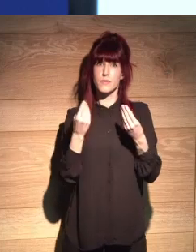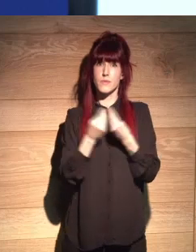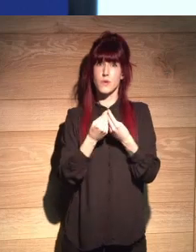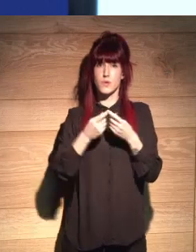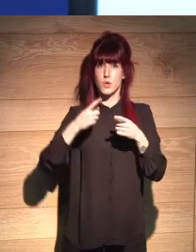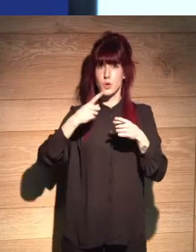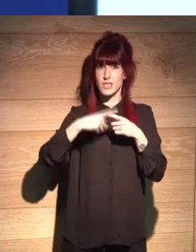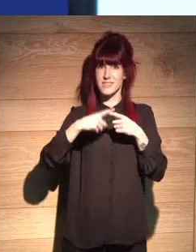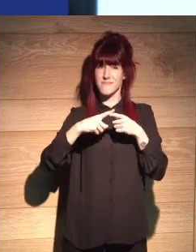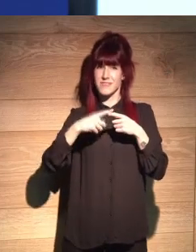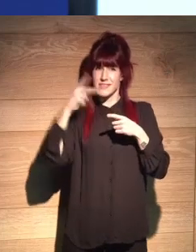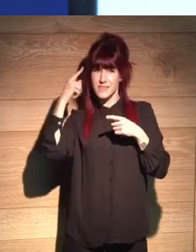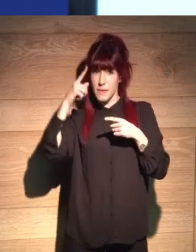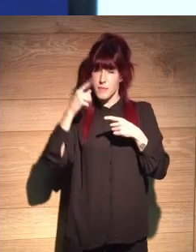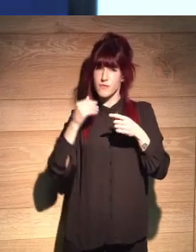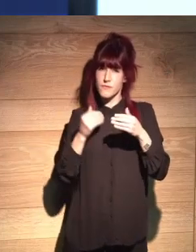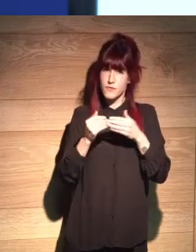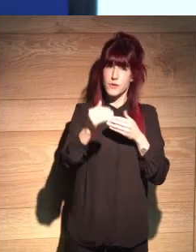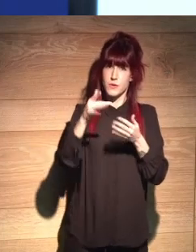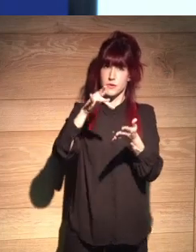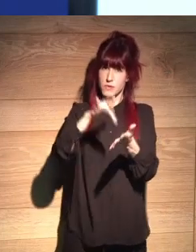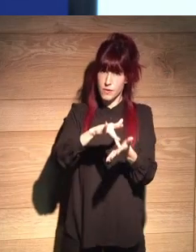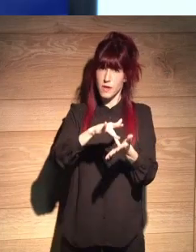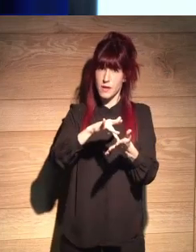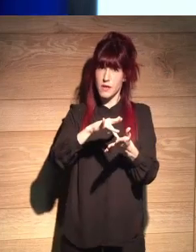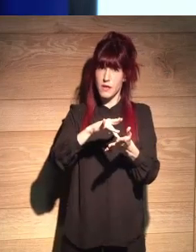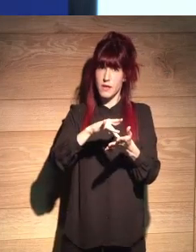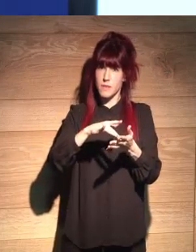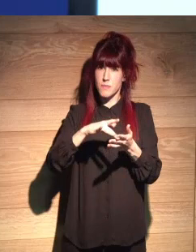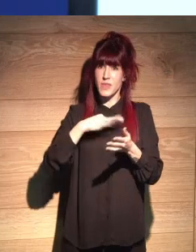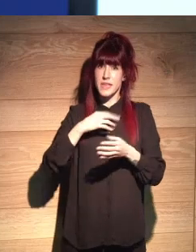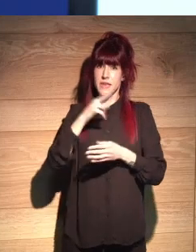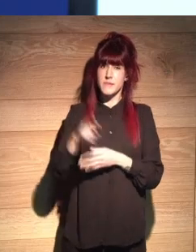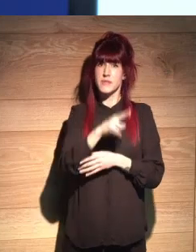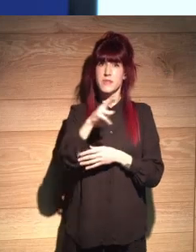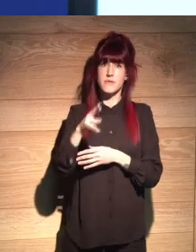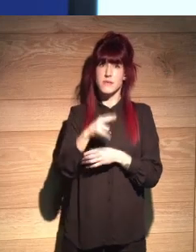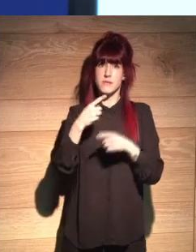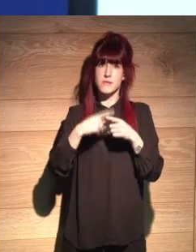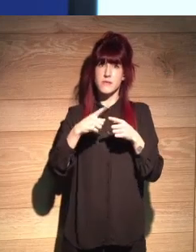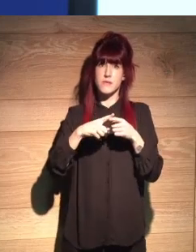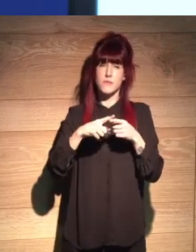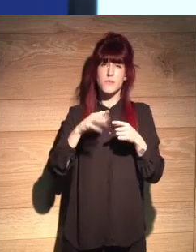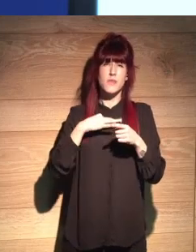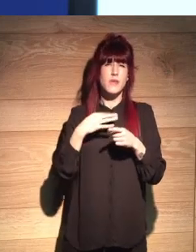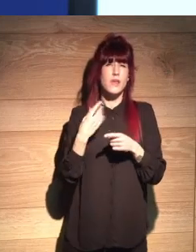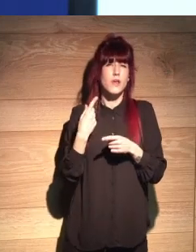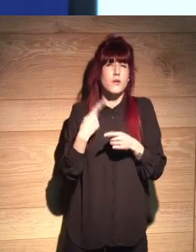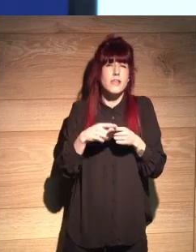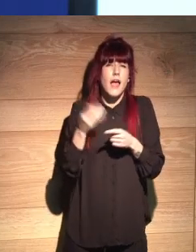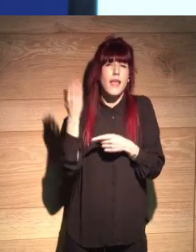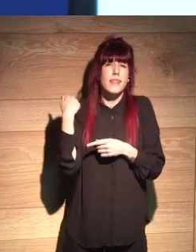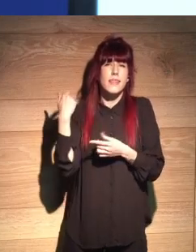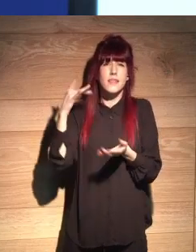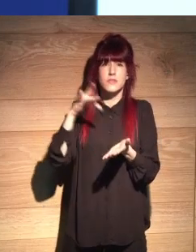predictable and things that maybe are repetitive, things that has done before. But when